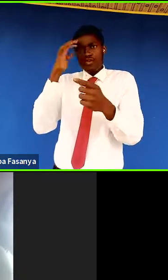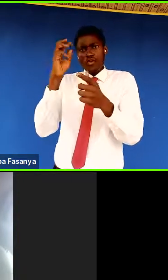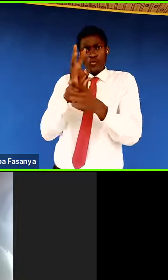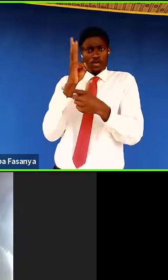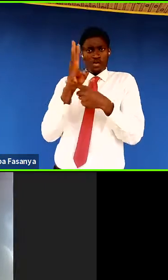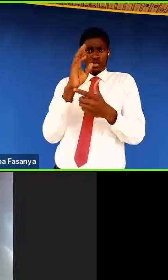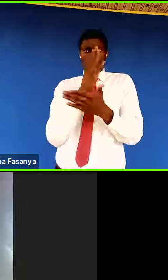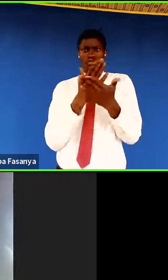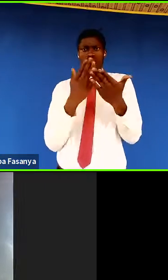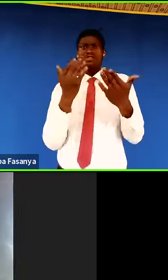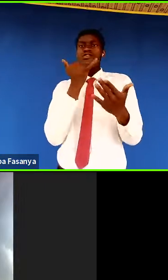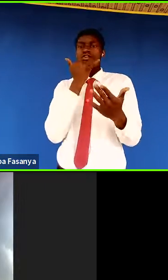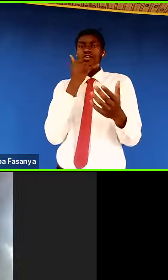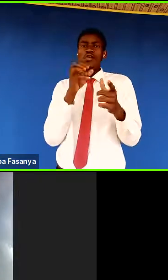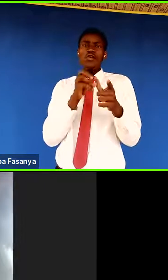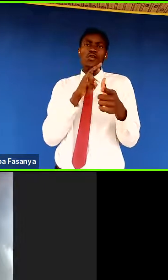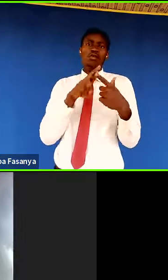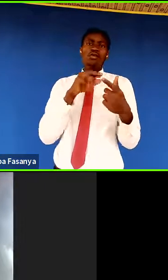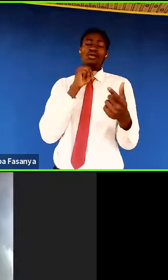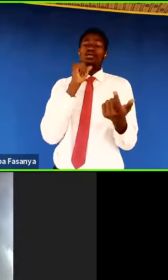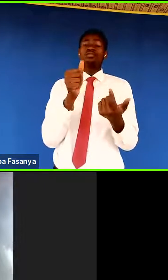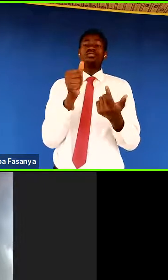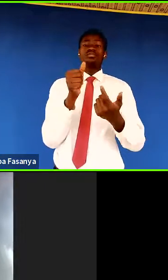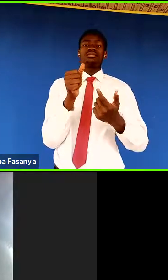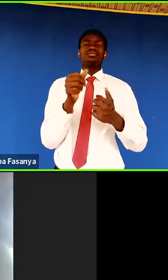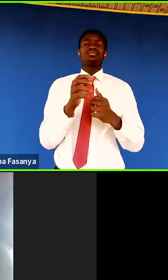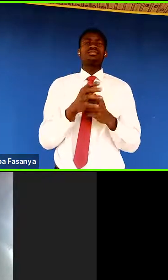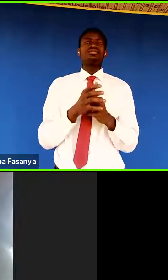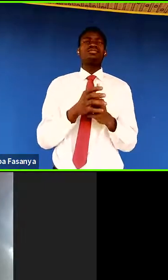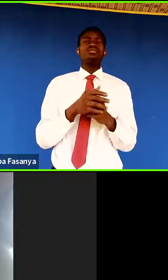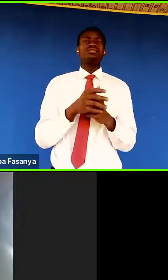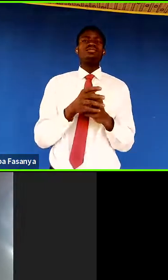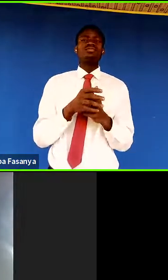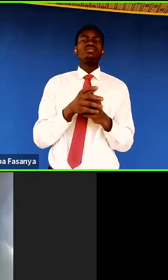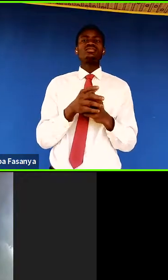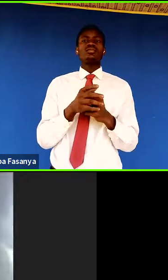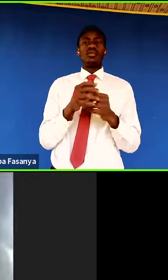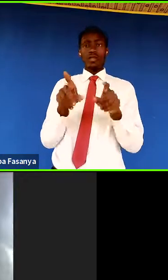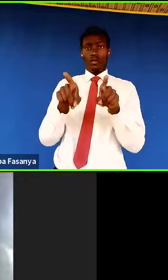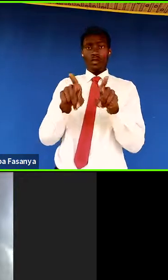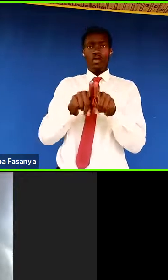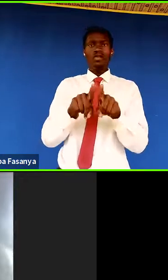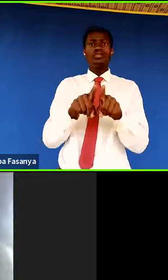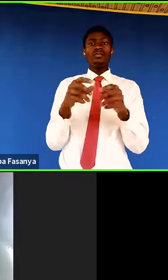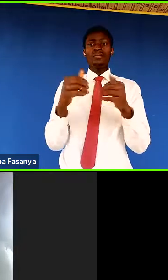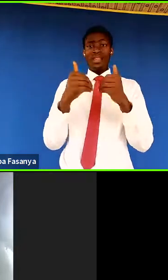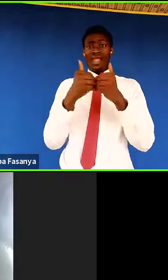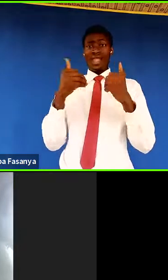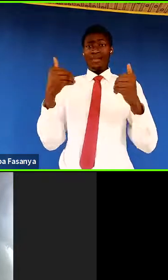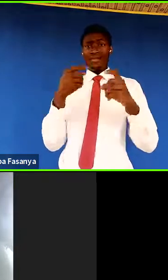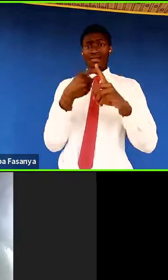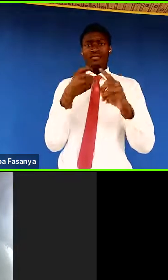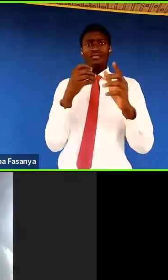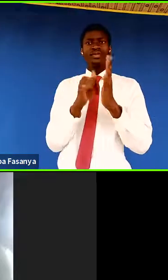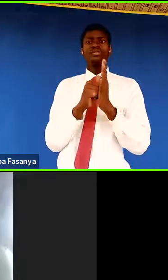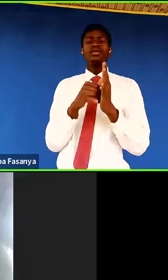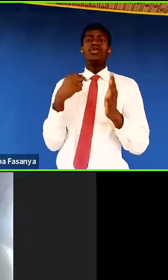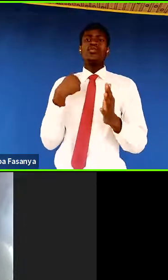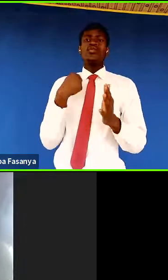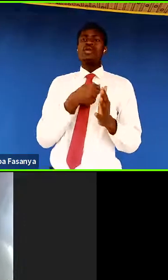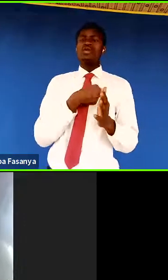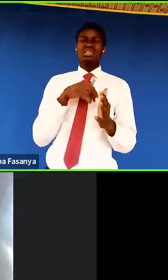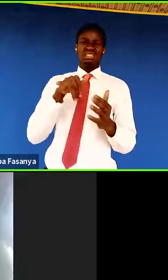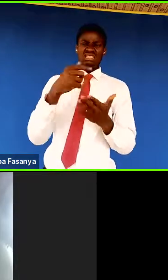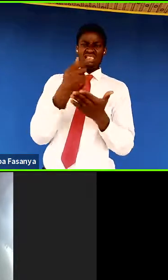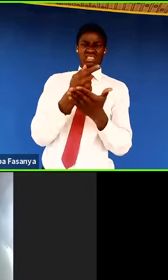I believe you can hear me. And We also, can. okay, so apart from that, we'll still and talk more about all